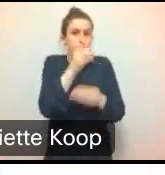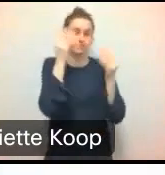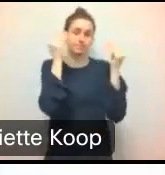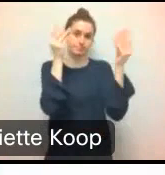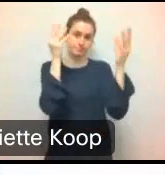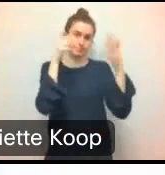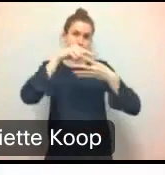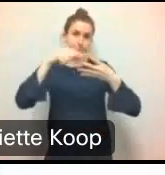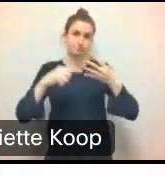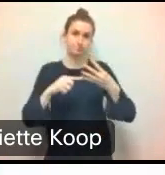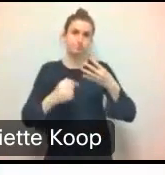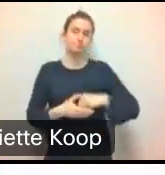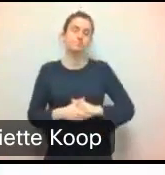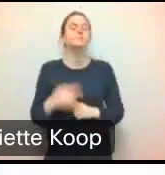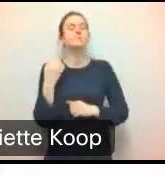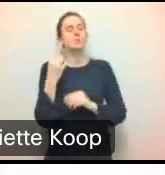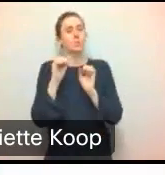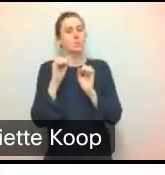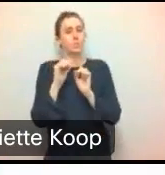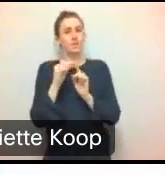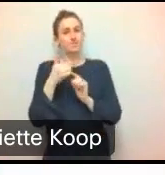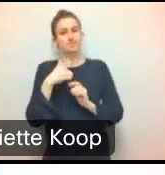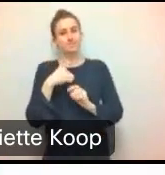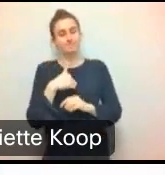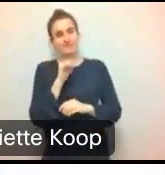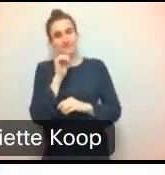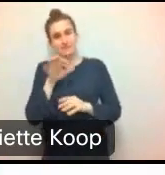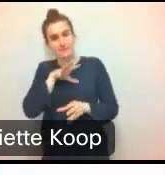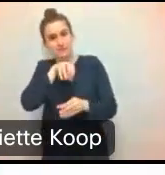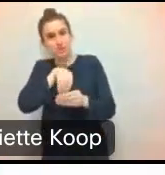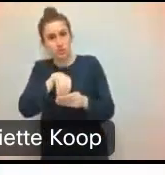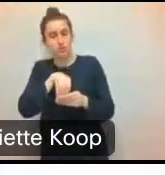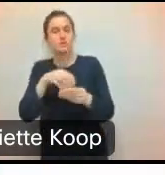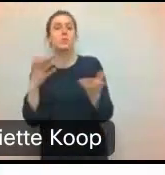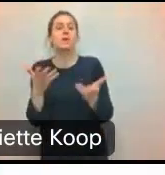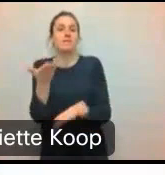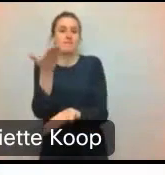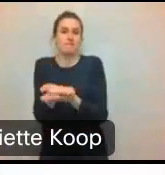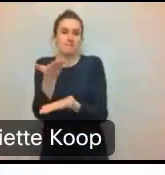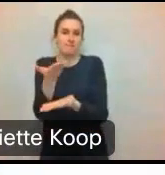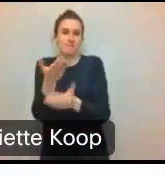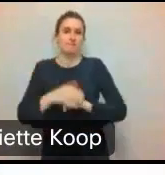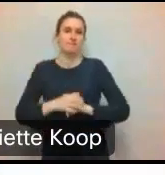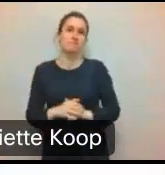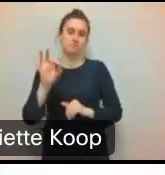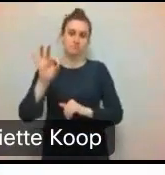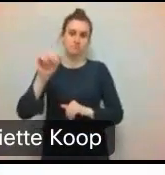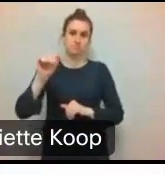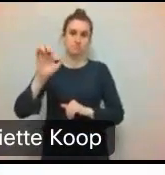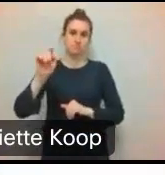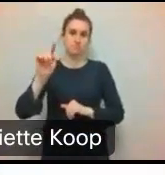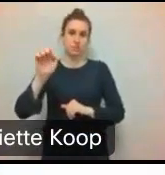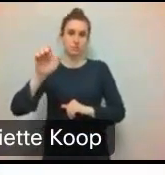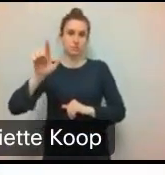banner. One word I didn't include, but it is implied, is factual. And again, this is an overview,